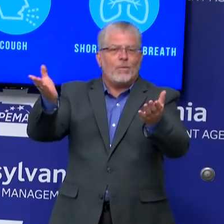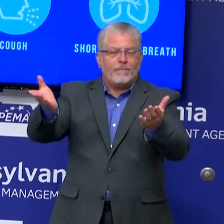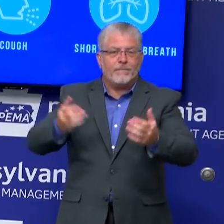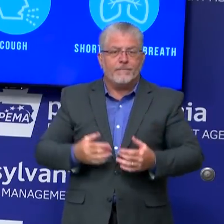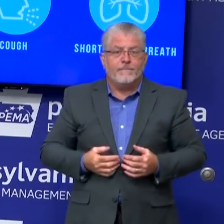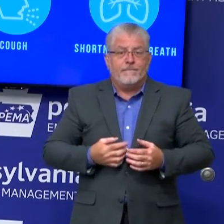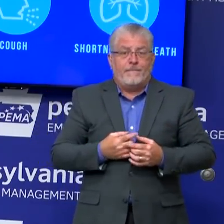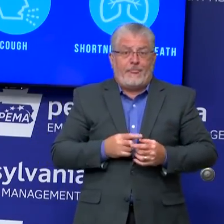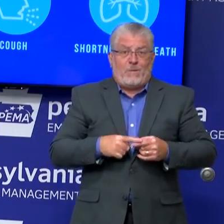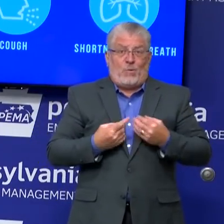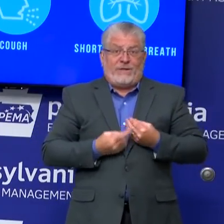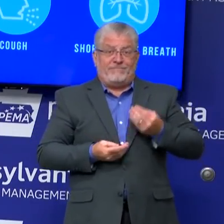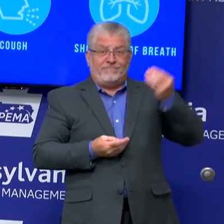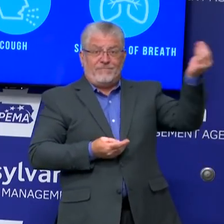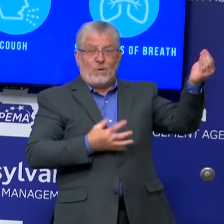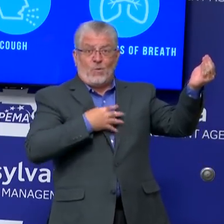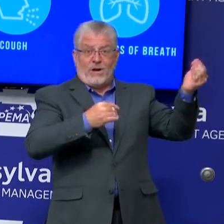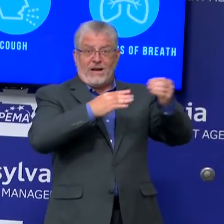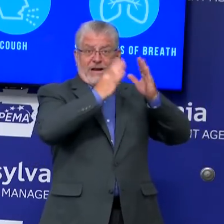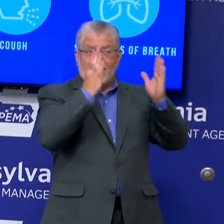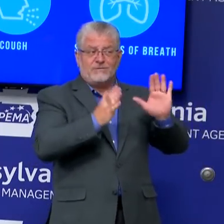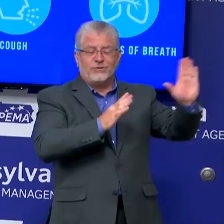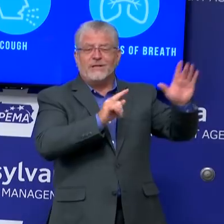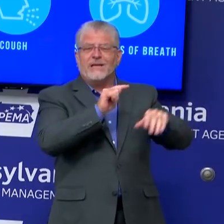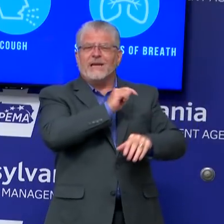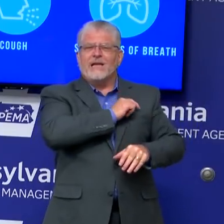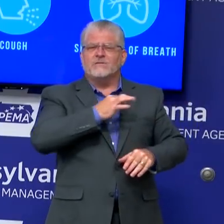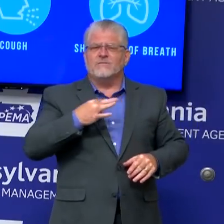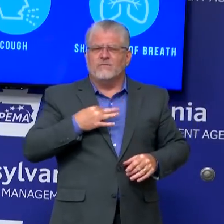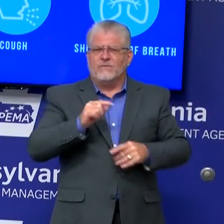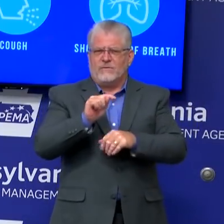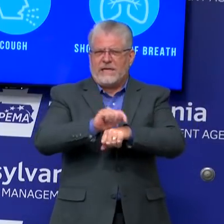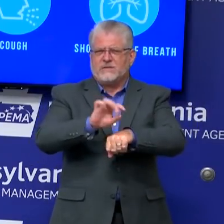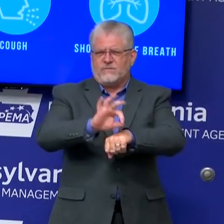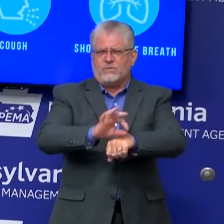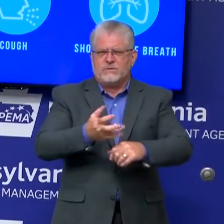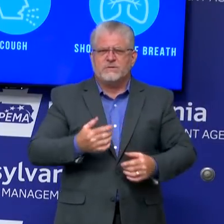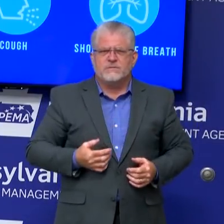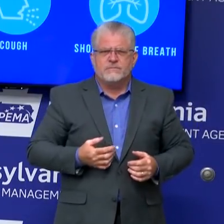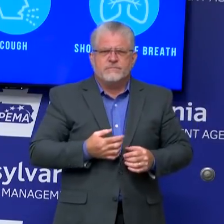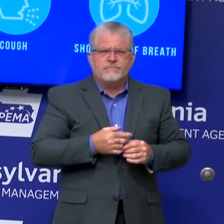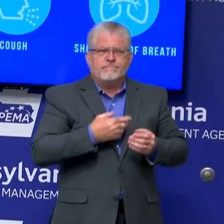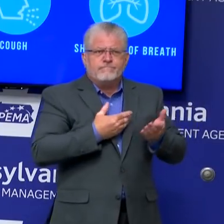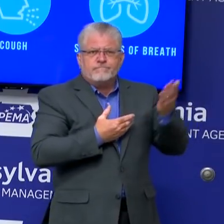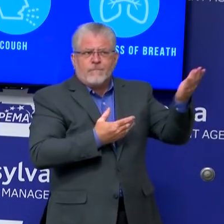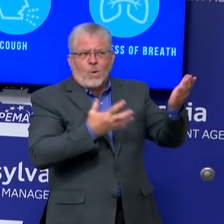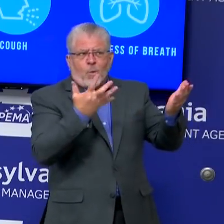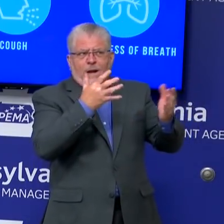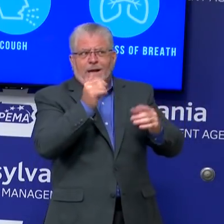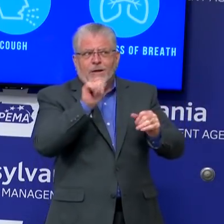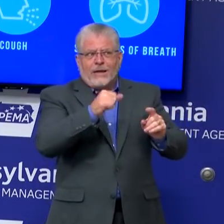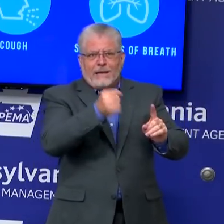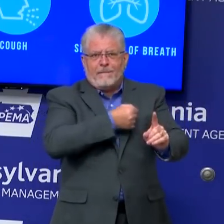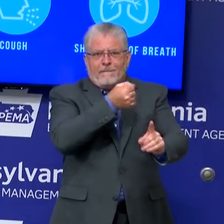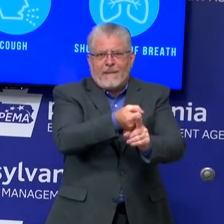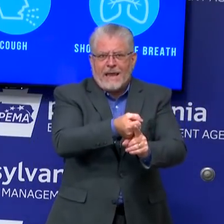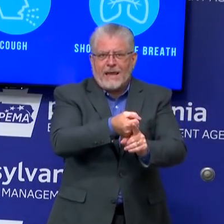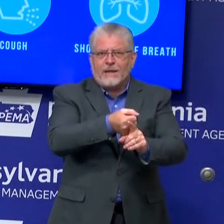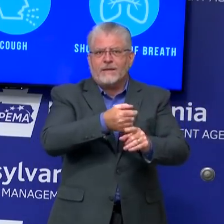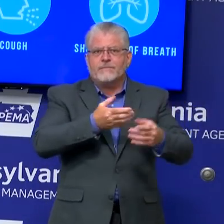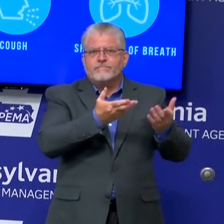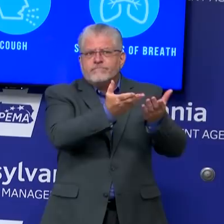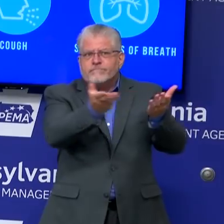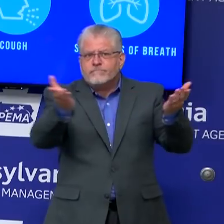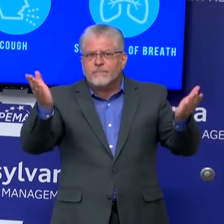understand potential impacts of stronger mitigation strategies to try to curb this next wave of the epidemic that has been